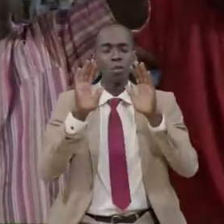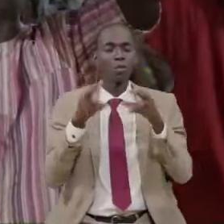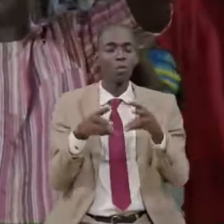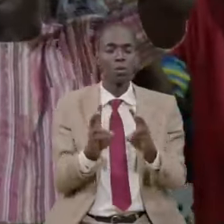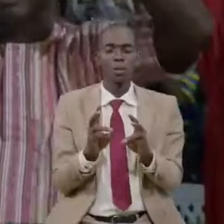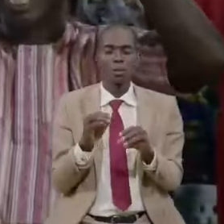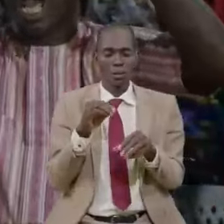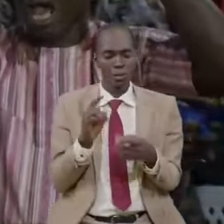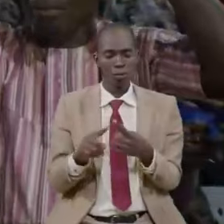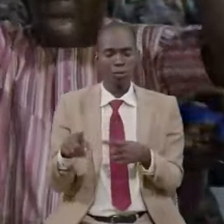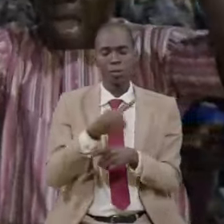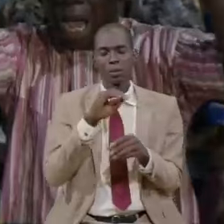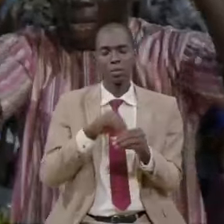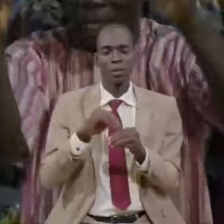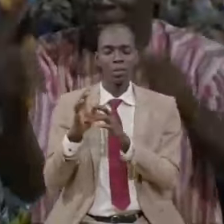Jesus' name.